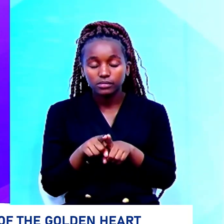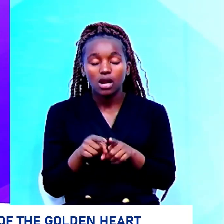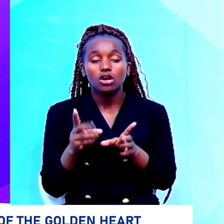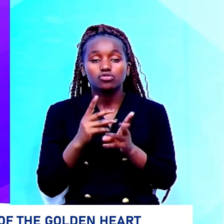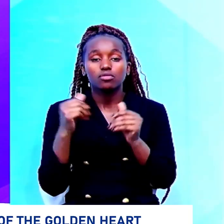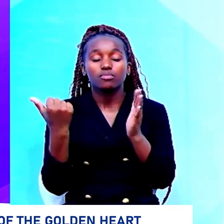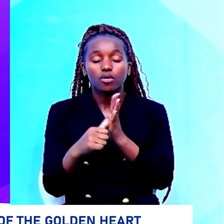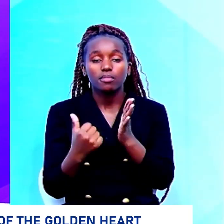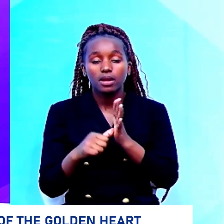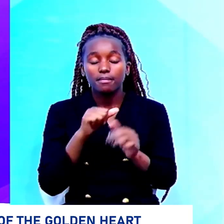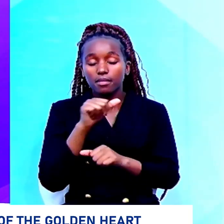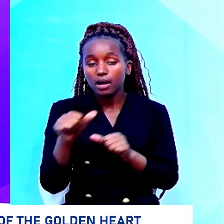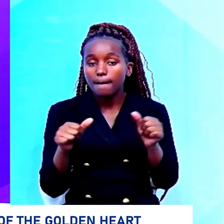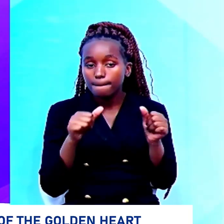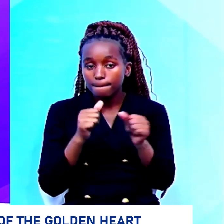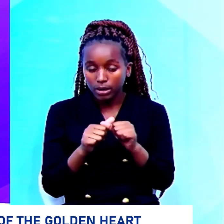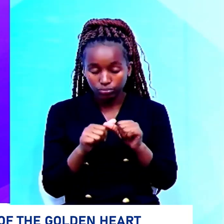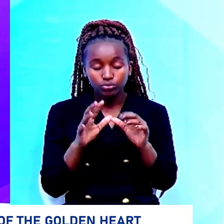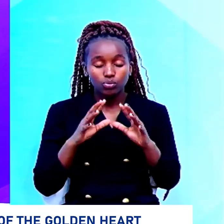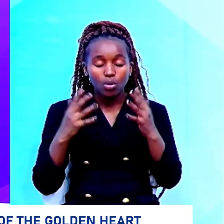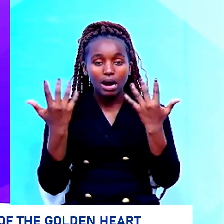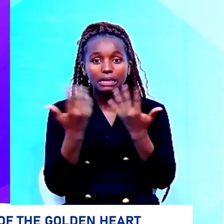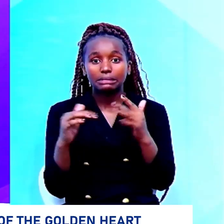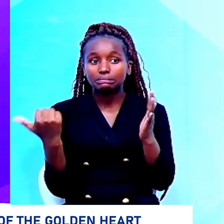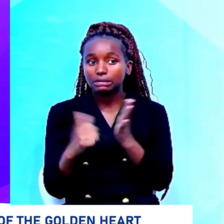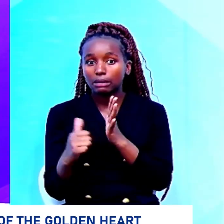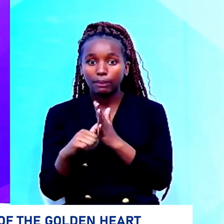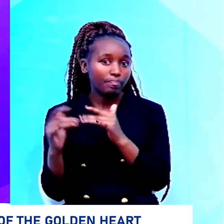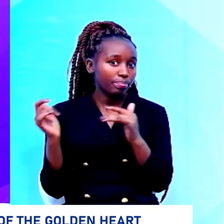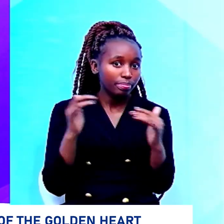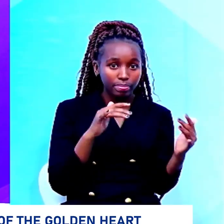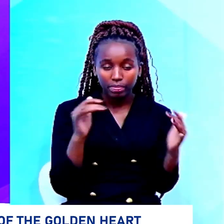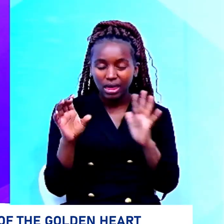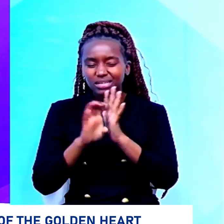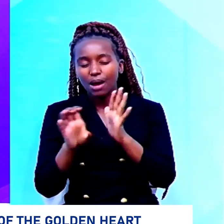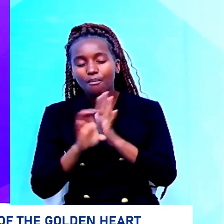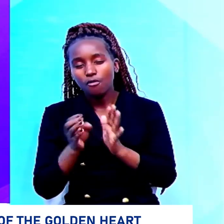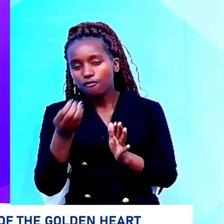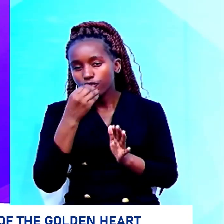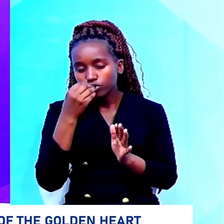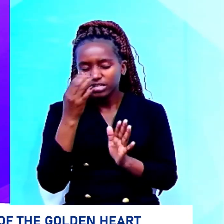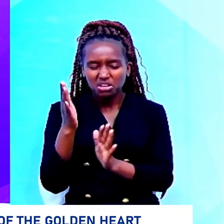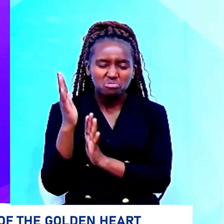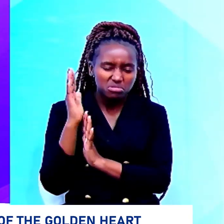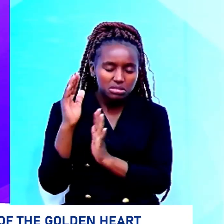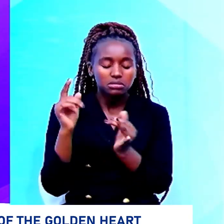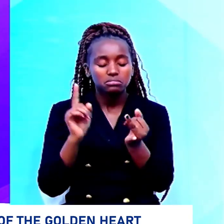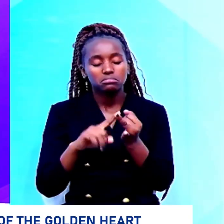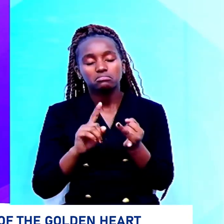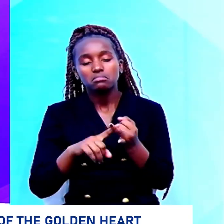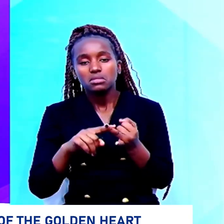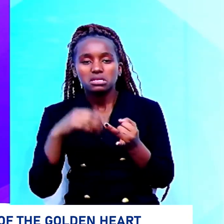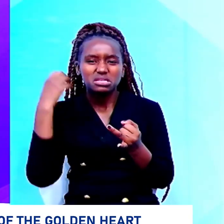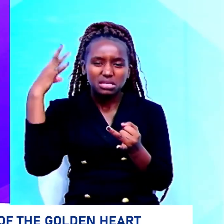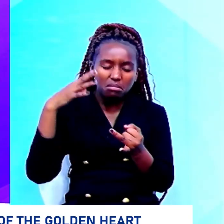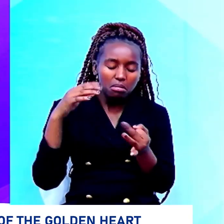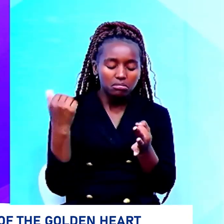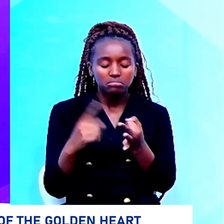with global crises such as food insecurity, energy shortages, and